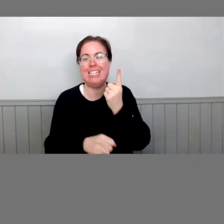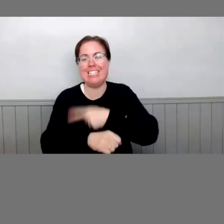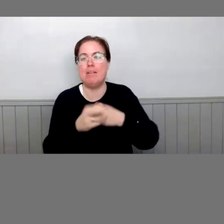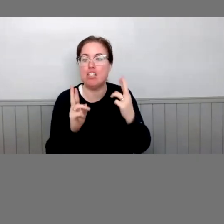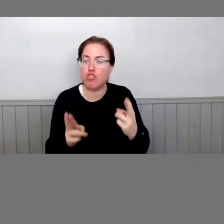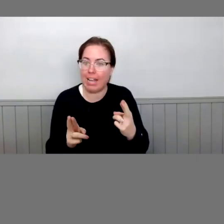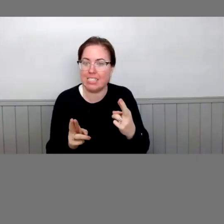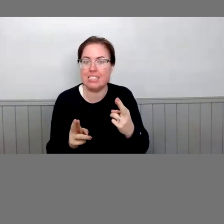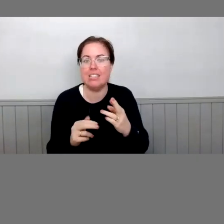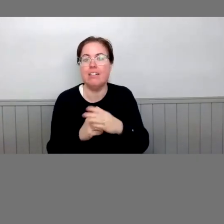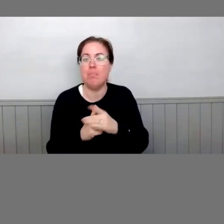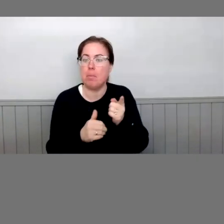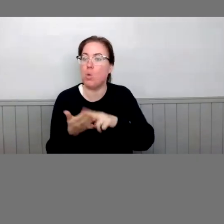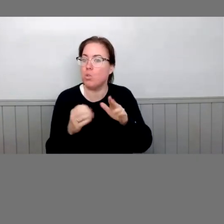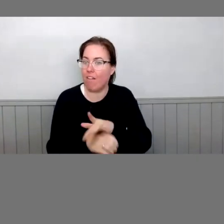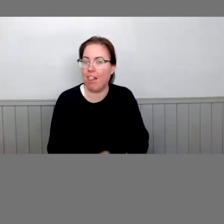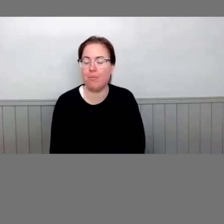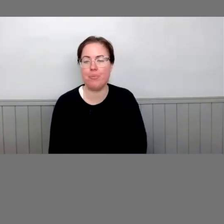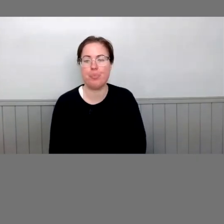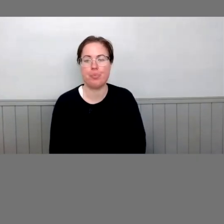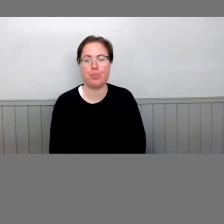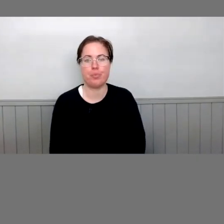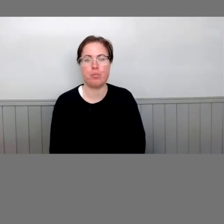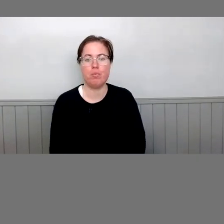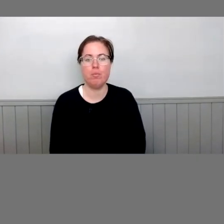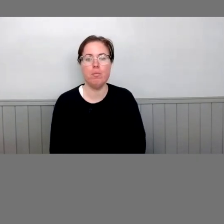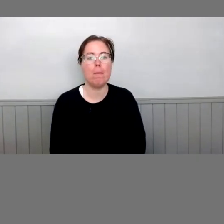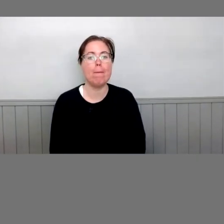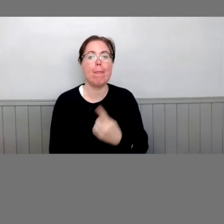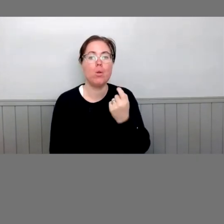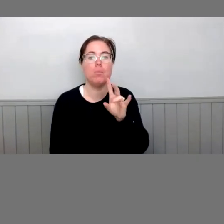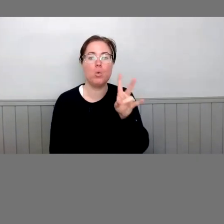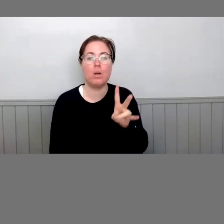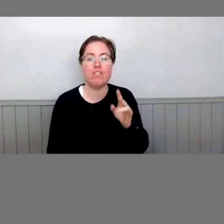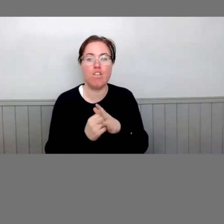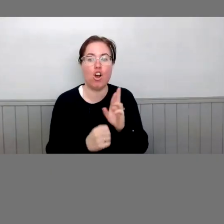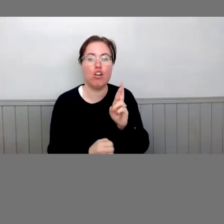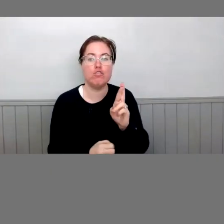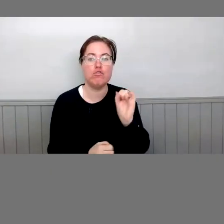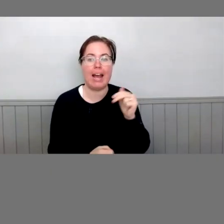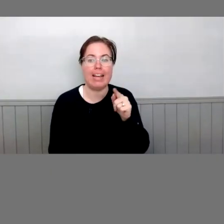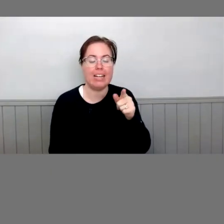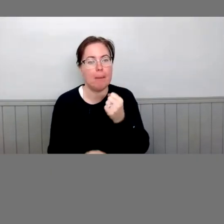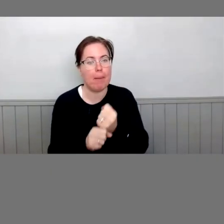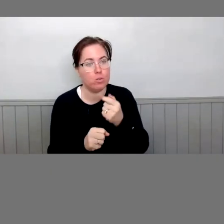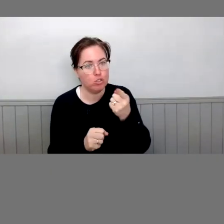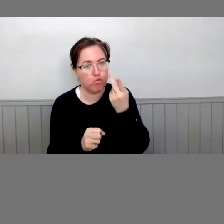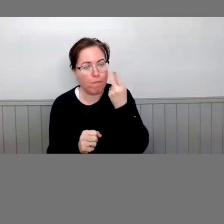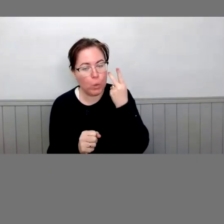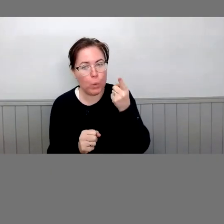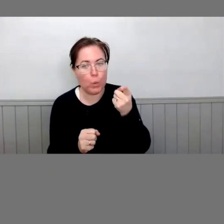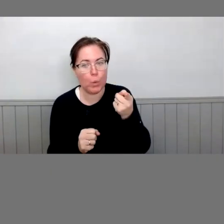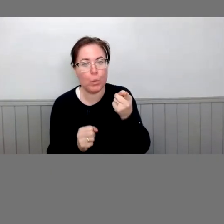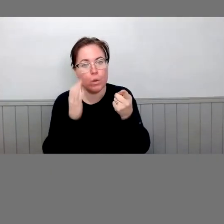that could be of use as well. Another question for Ryan came in about whether your review